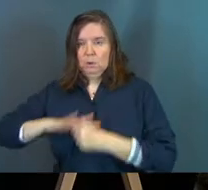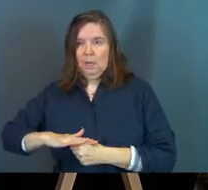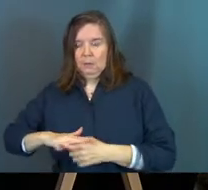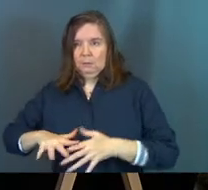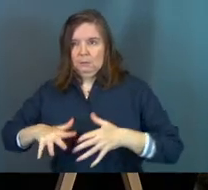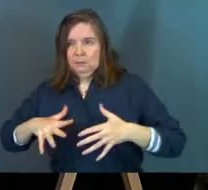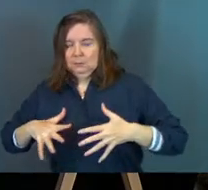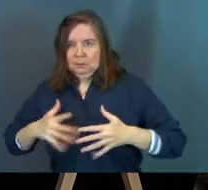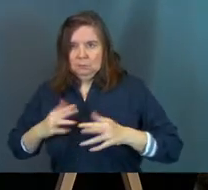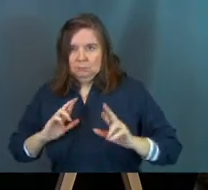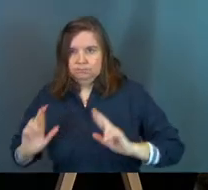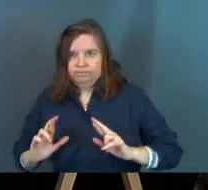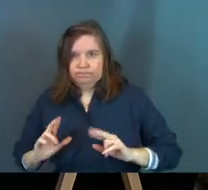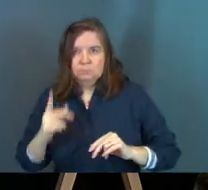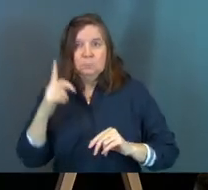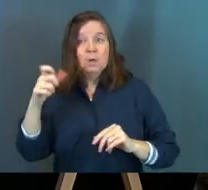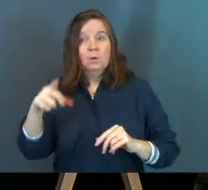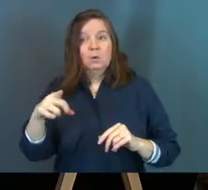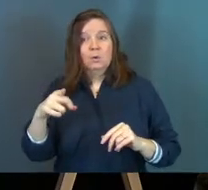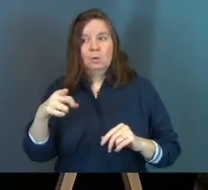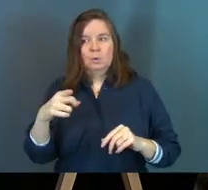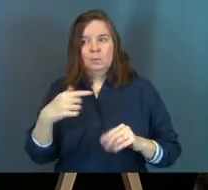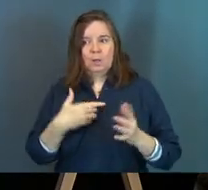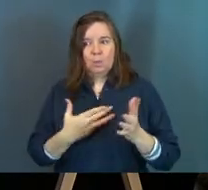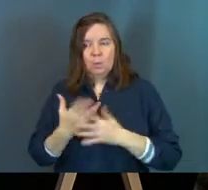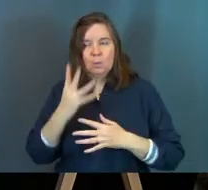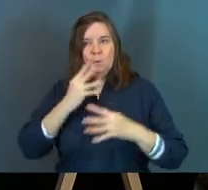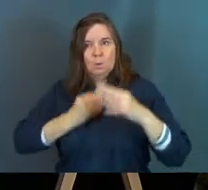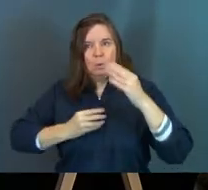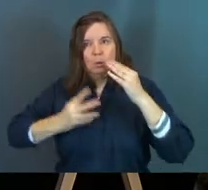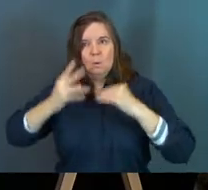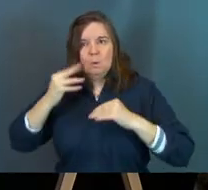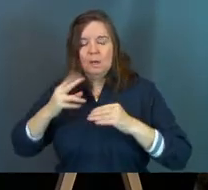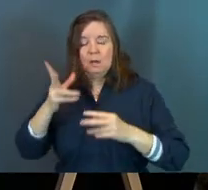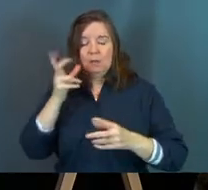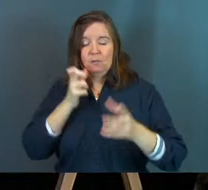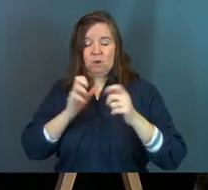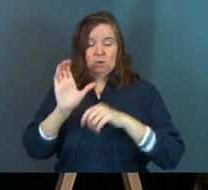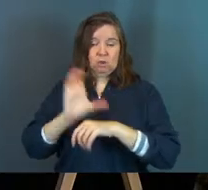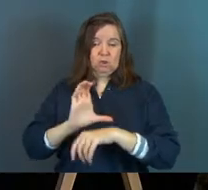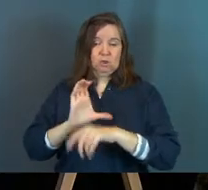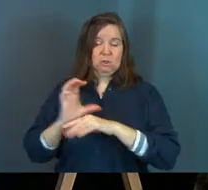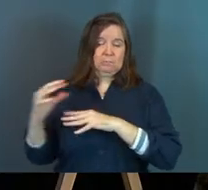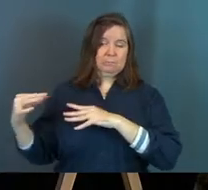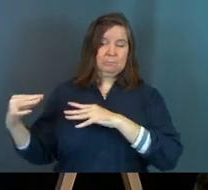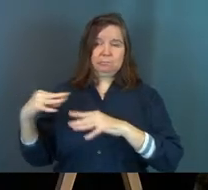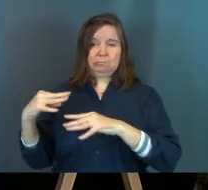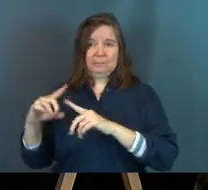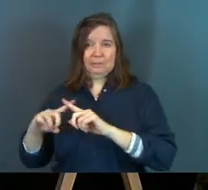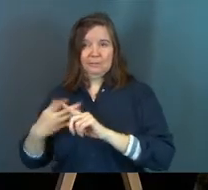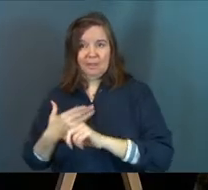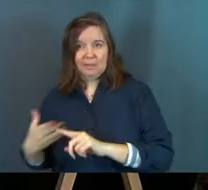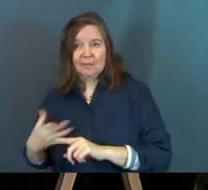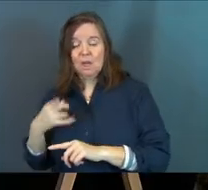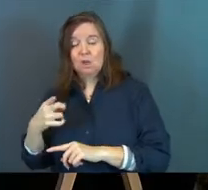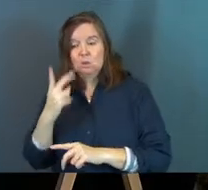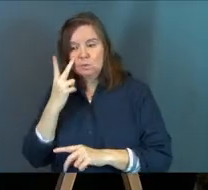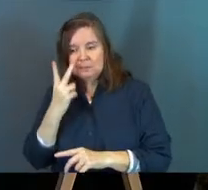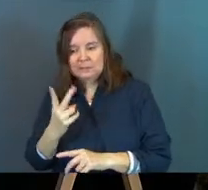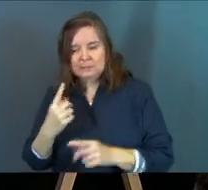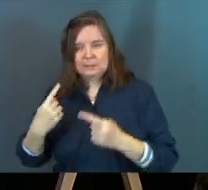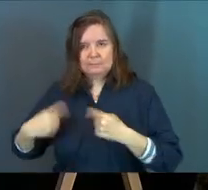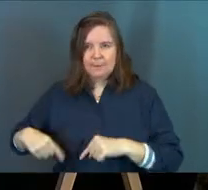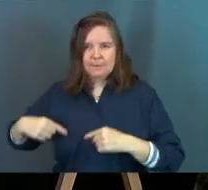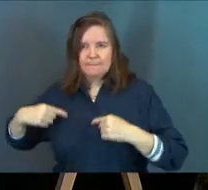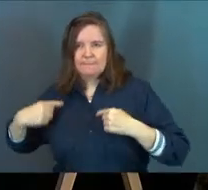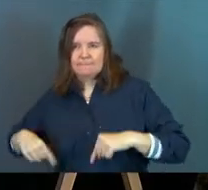battle stance already because you've been through this and you've heard churches battle over these things and you've seen the